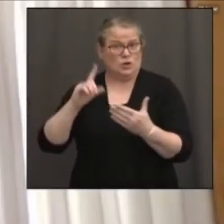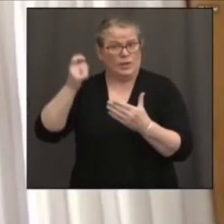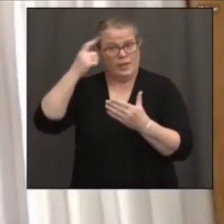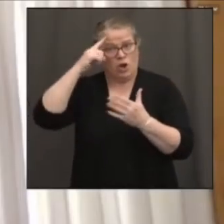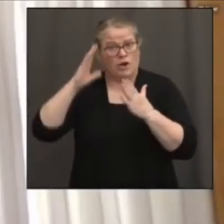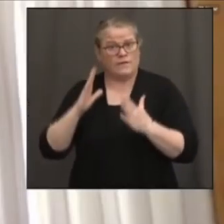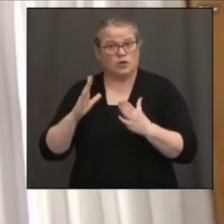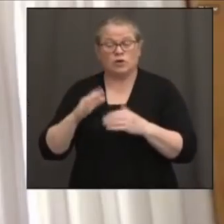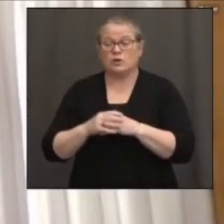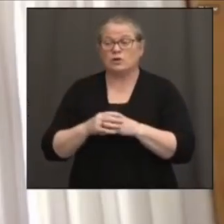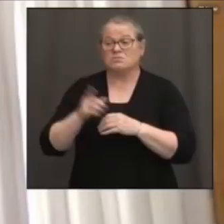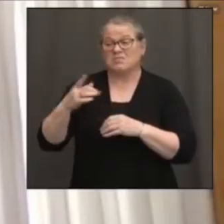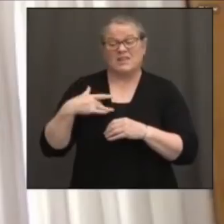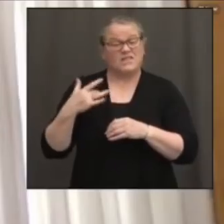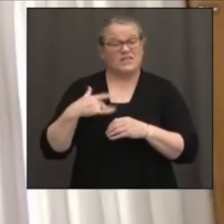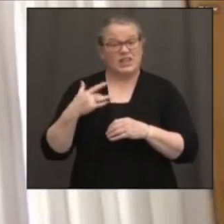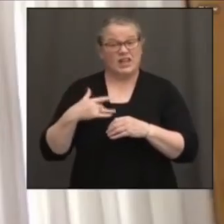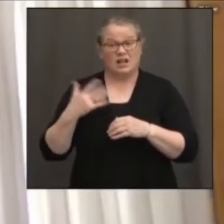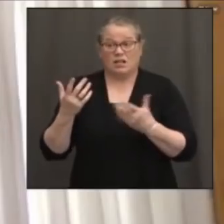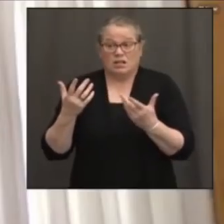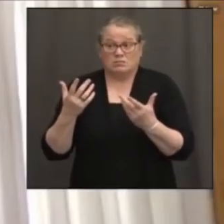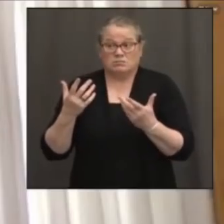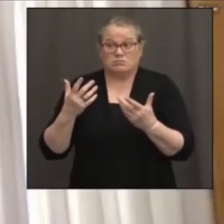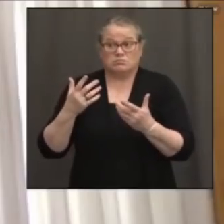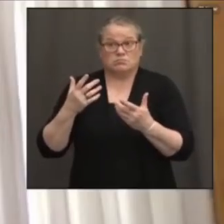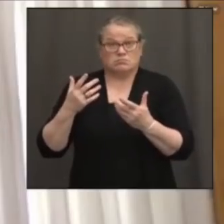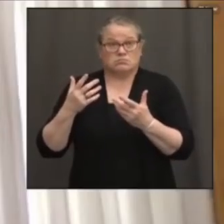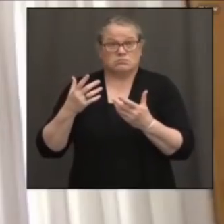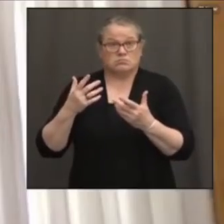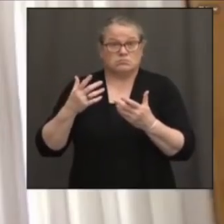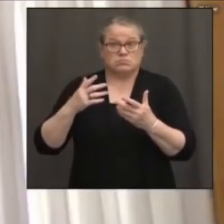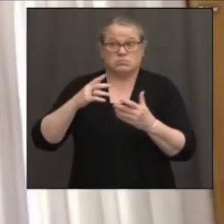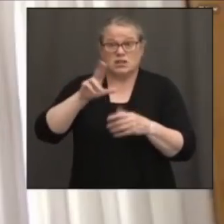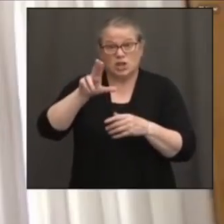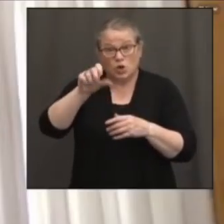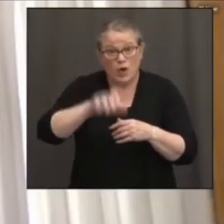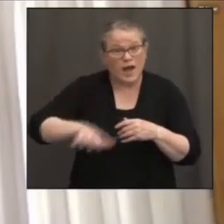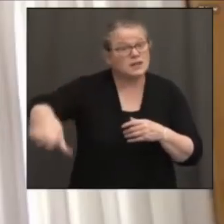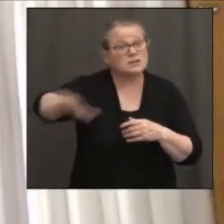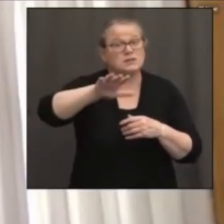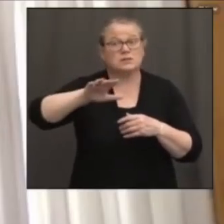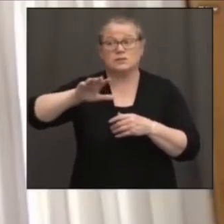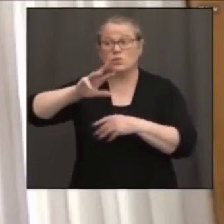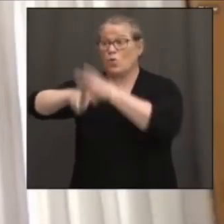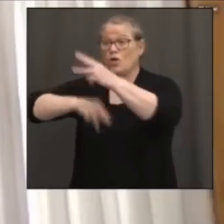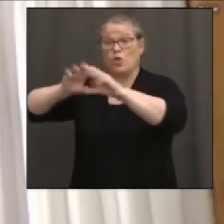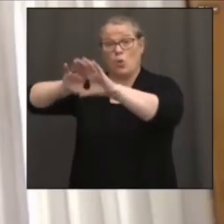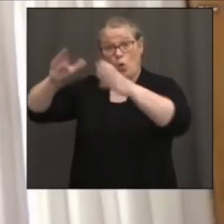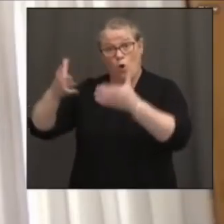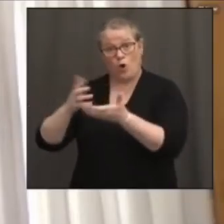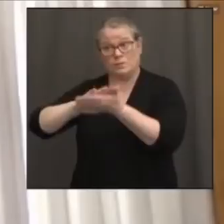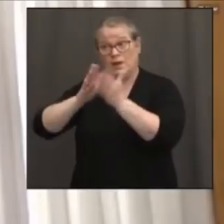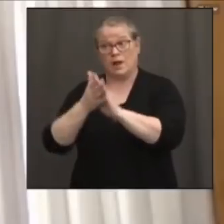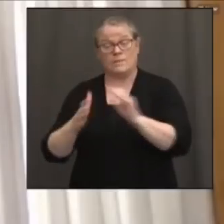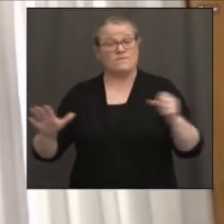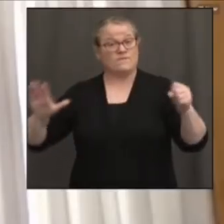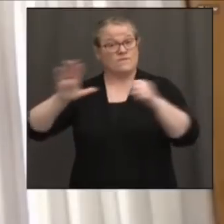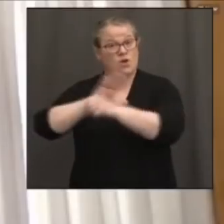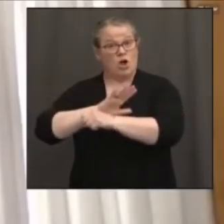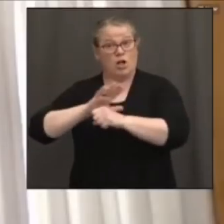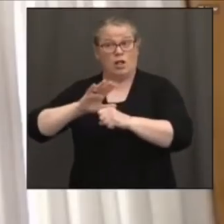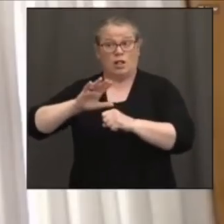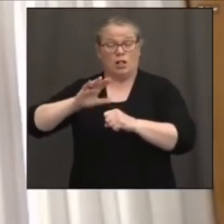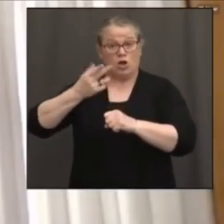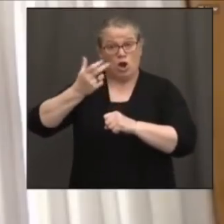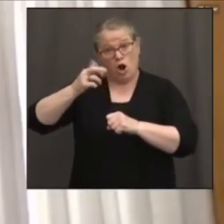complete herd immunity, and that there won't still be some COVID out there because, we're not in a position as a nation or a world where there's a